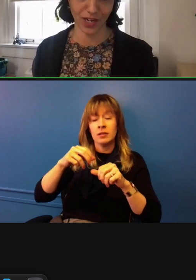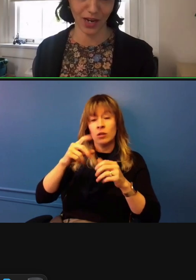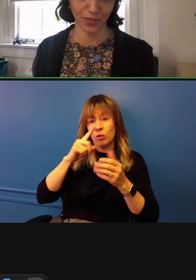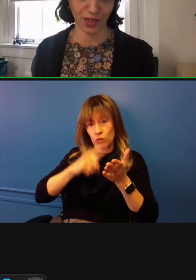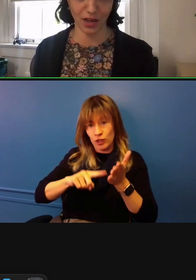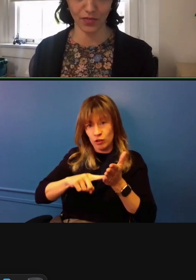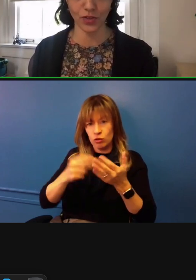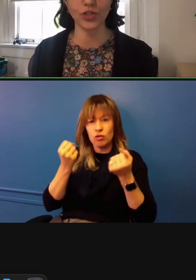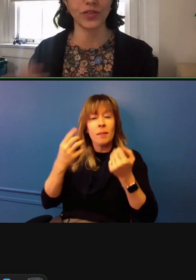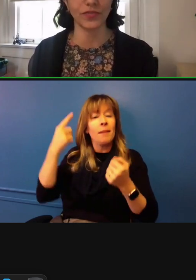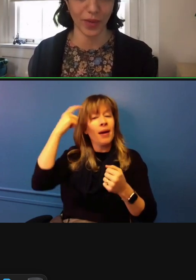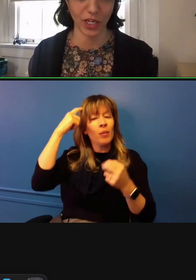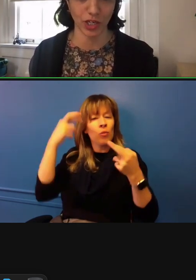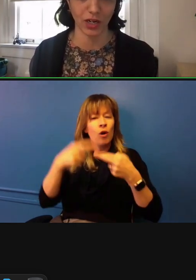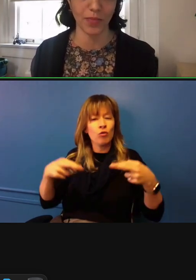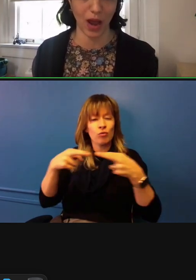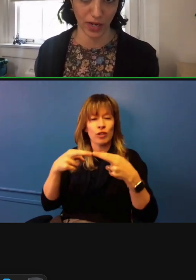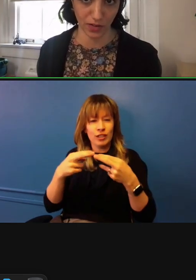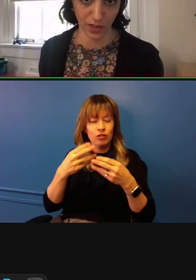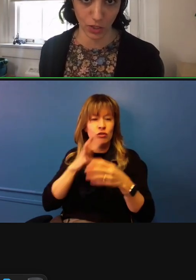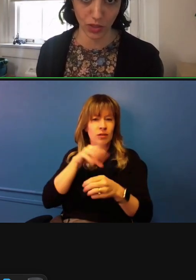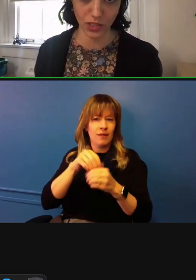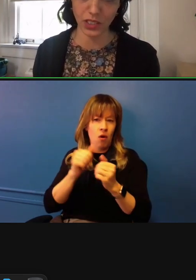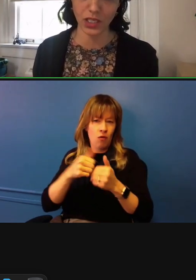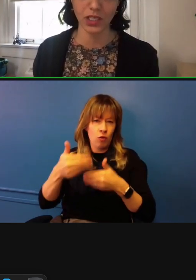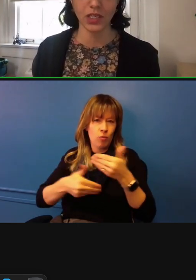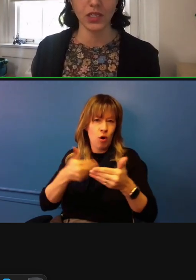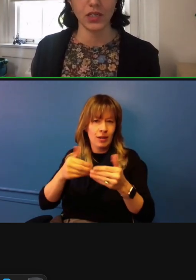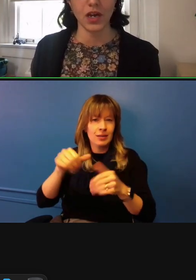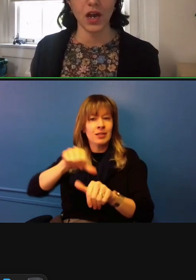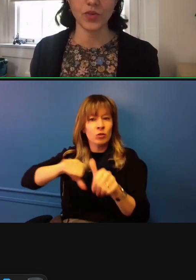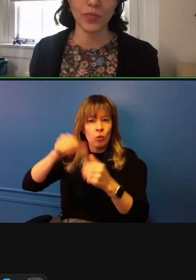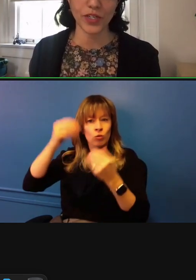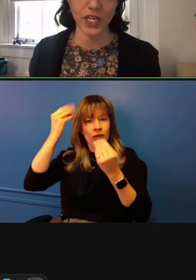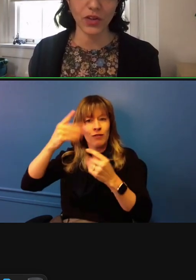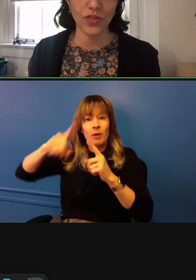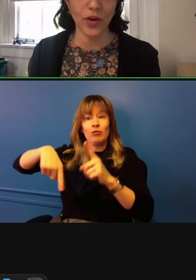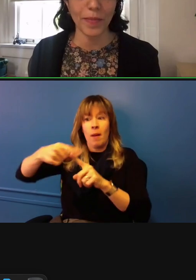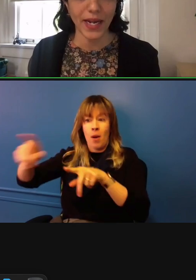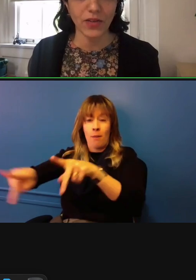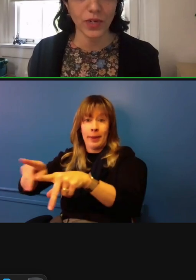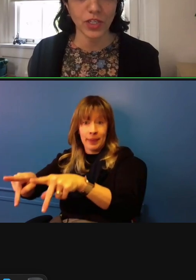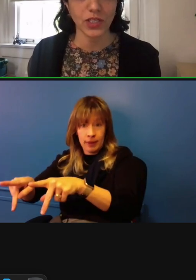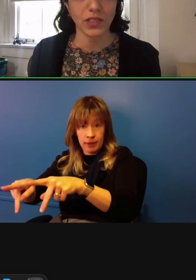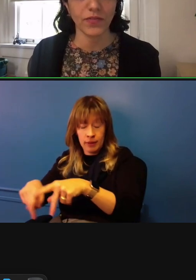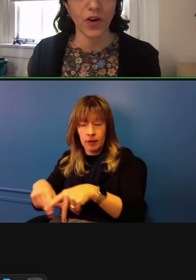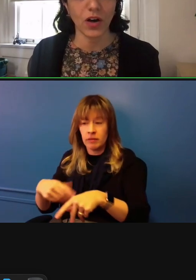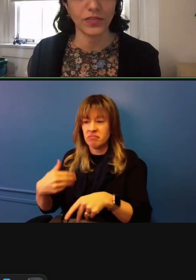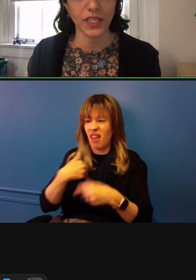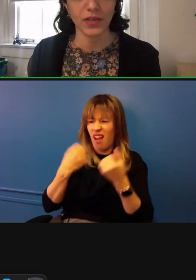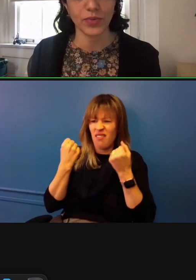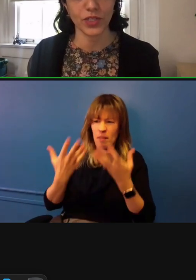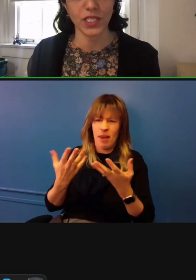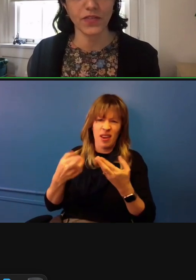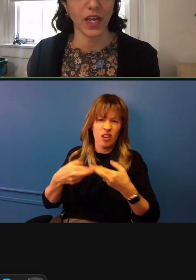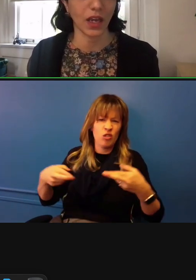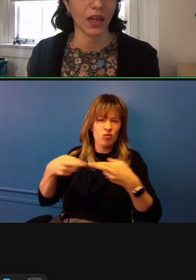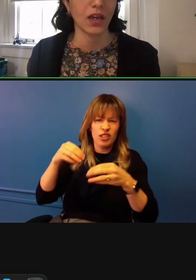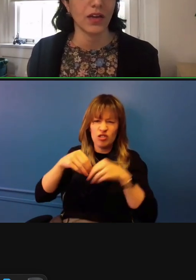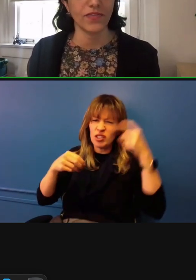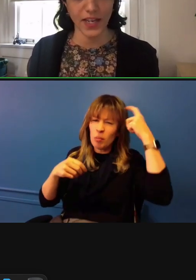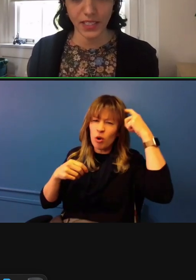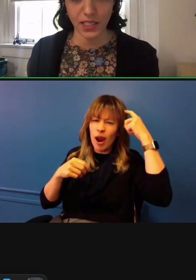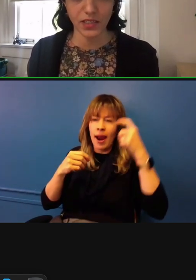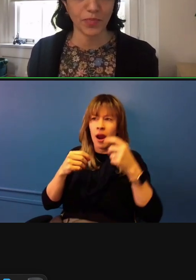processing different types of social information about individuals. So in particular, there are many regions involved in